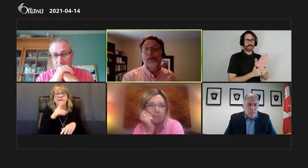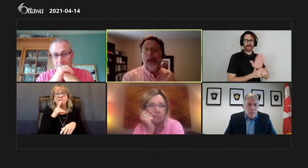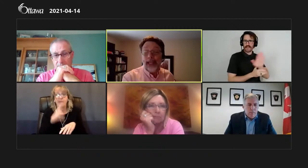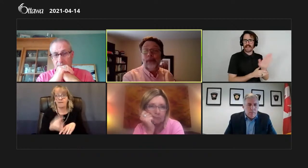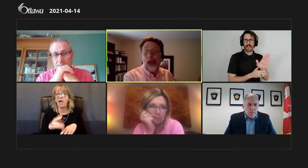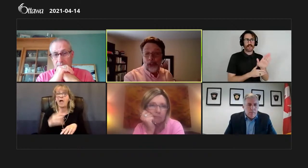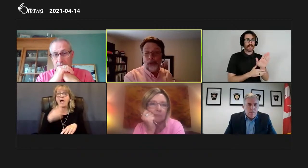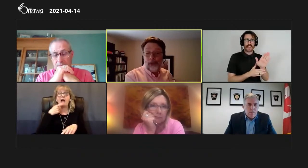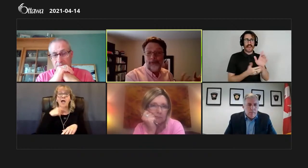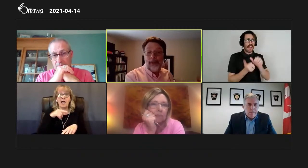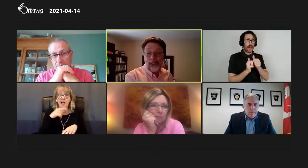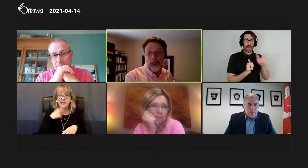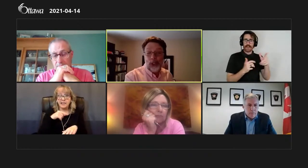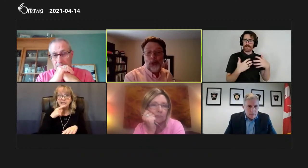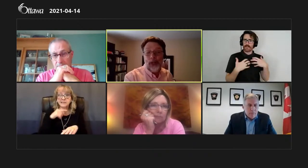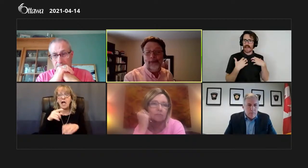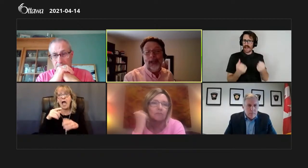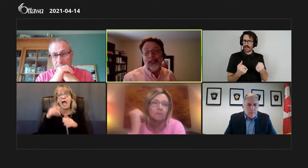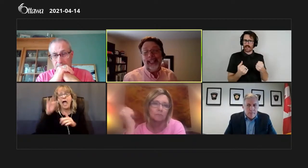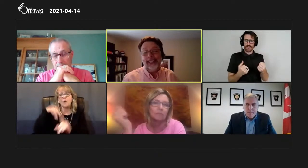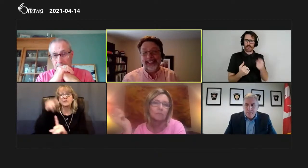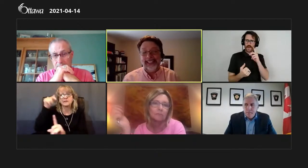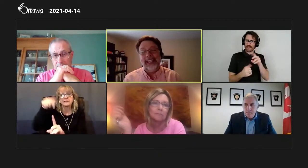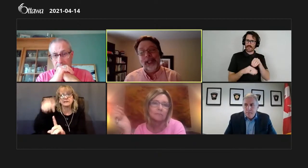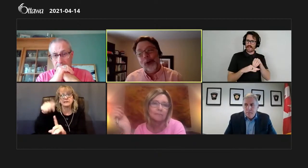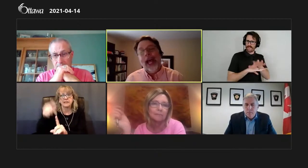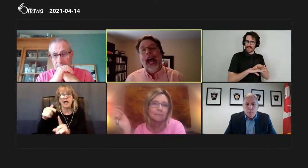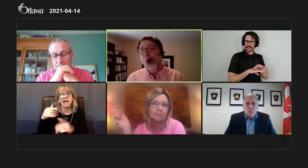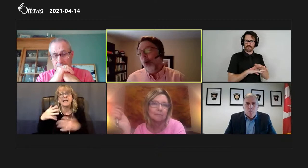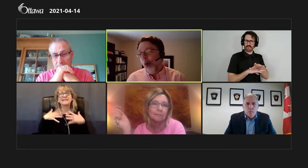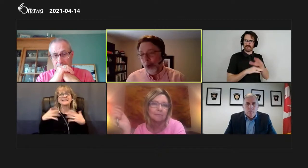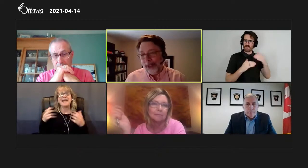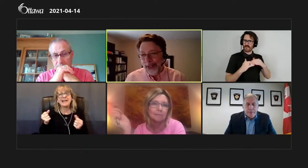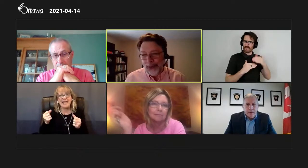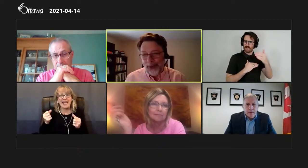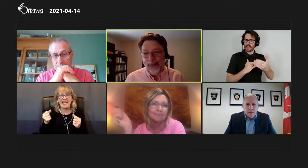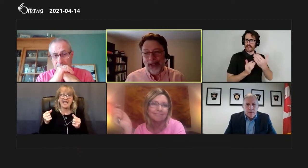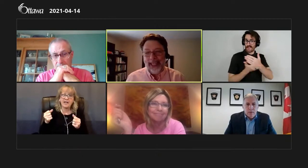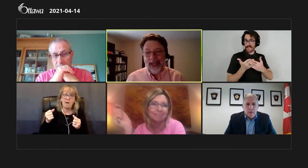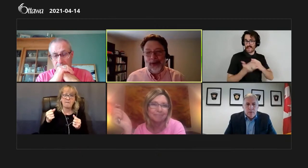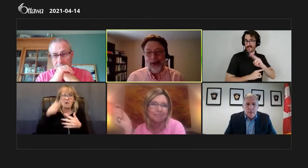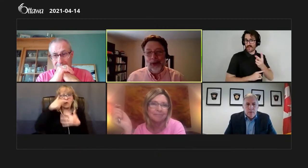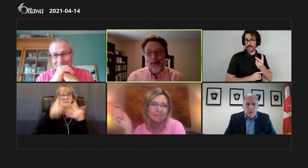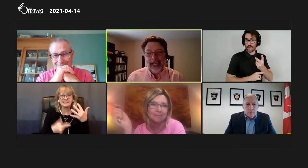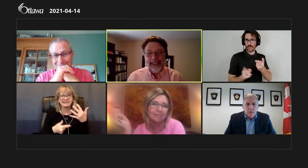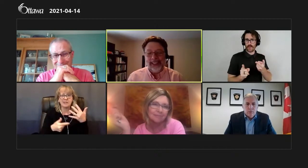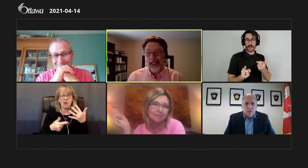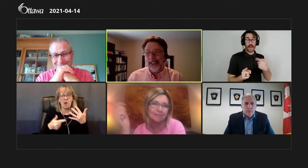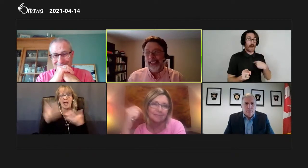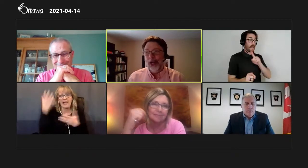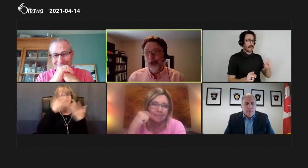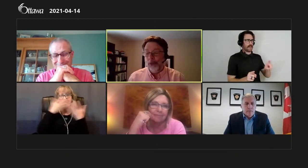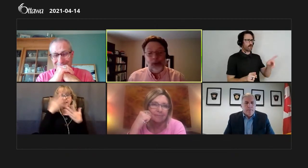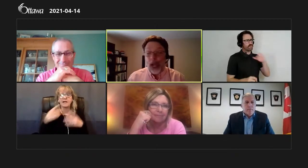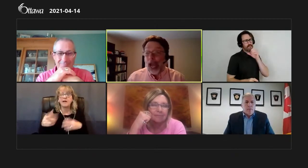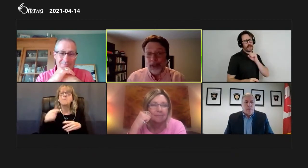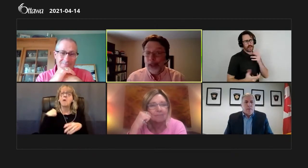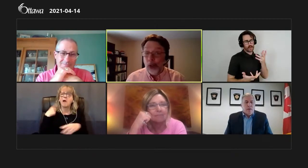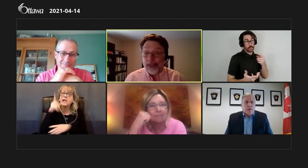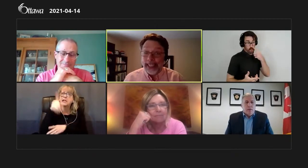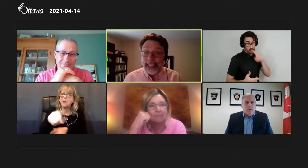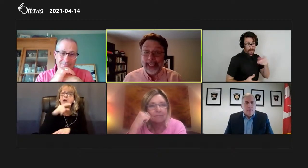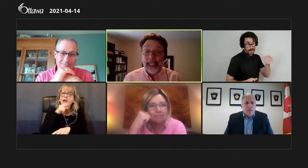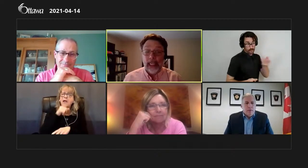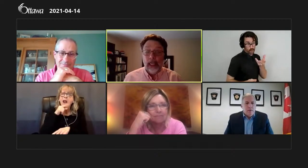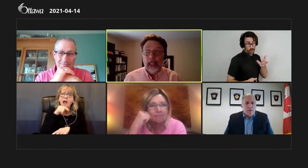that would make them eligible in phase two. And eventually I said, you know, how old are you? I mean, you know, if you don't mind, because, you know, would you happen to be